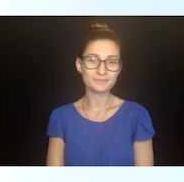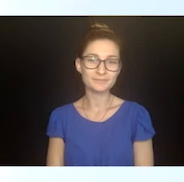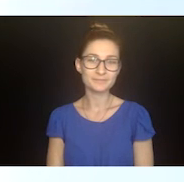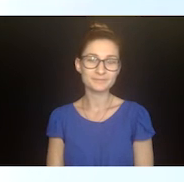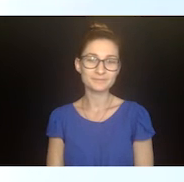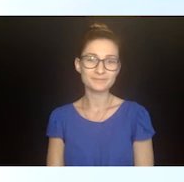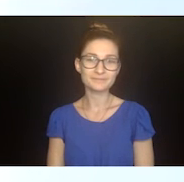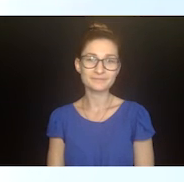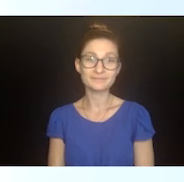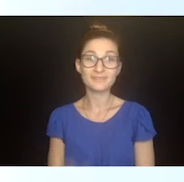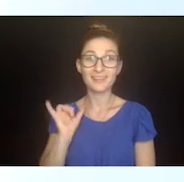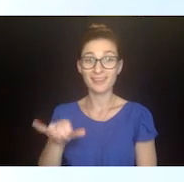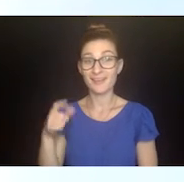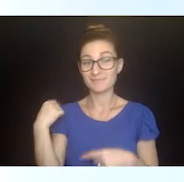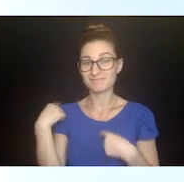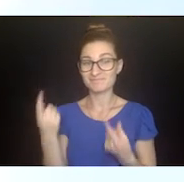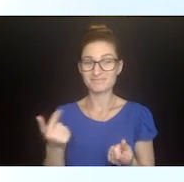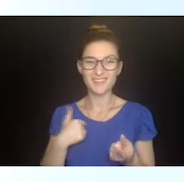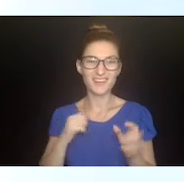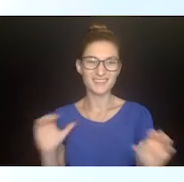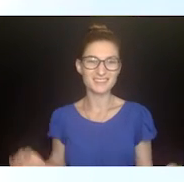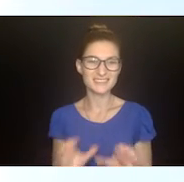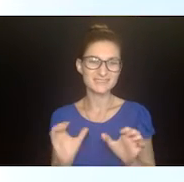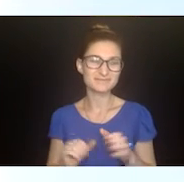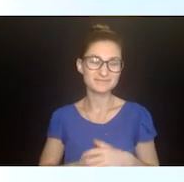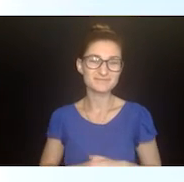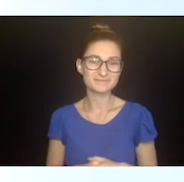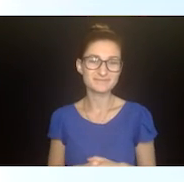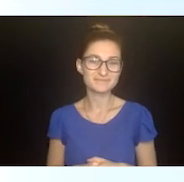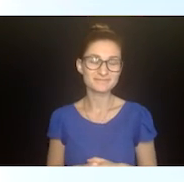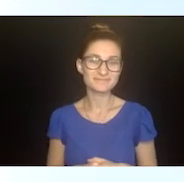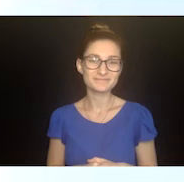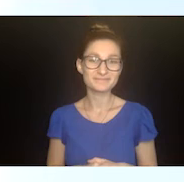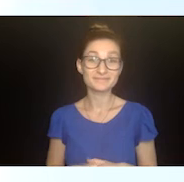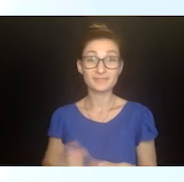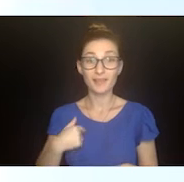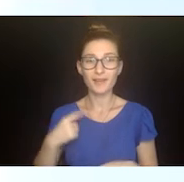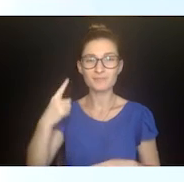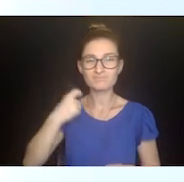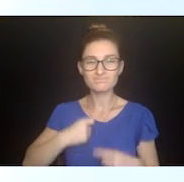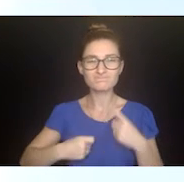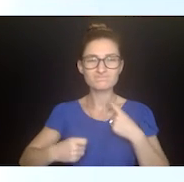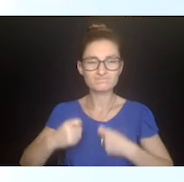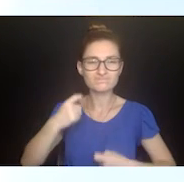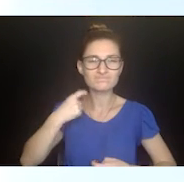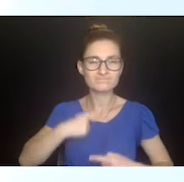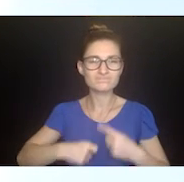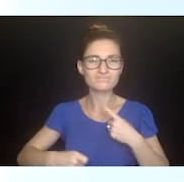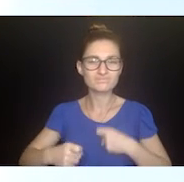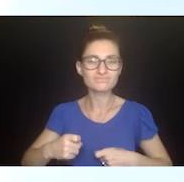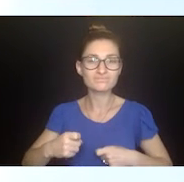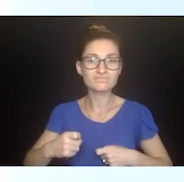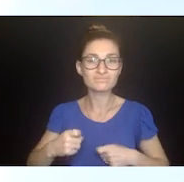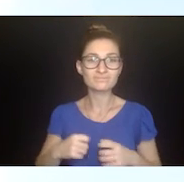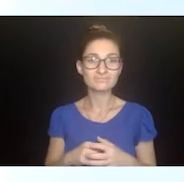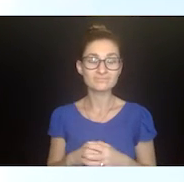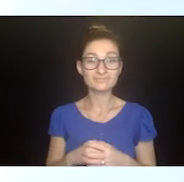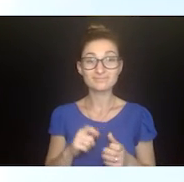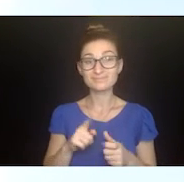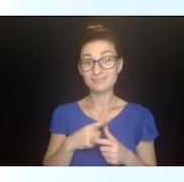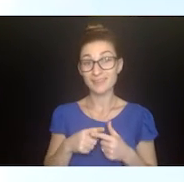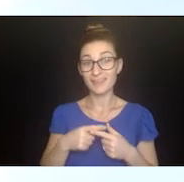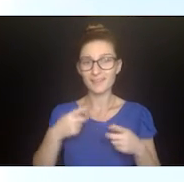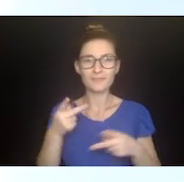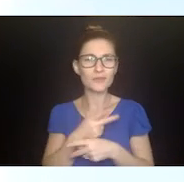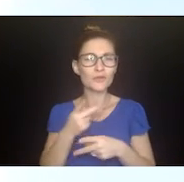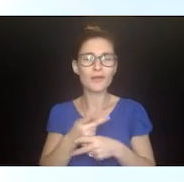That's what I've done. I've asked myself these questions. And then, what small step